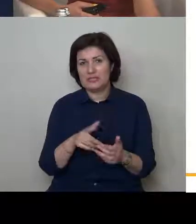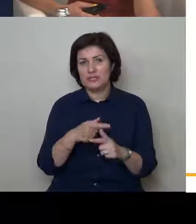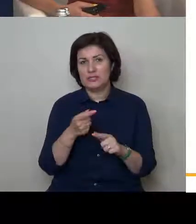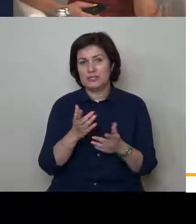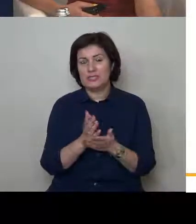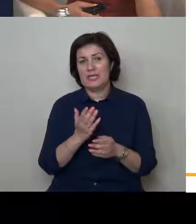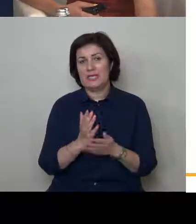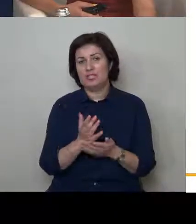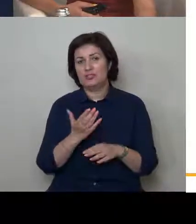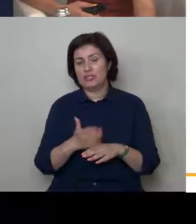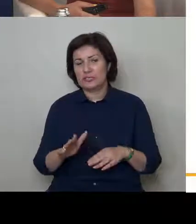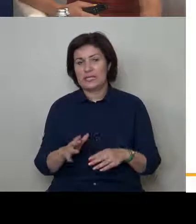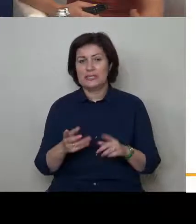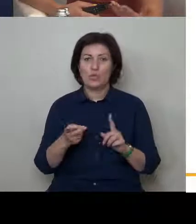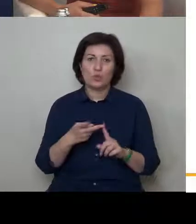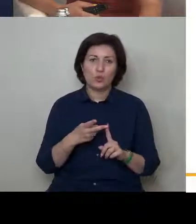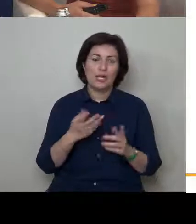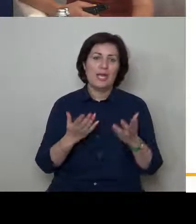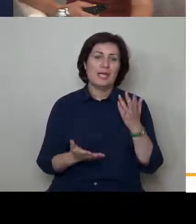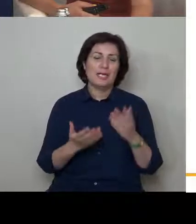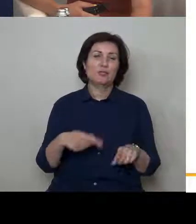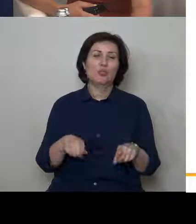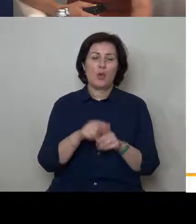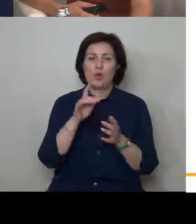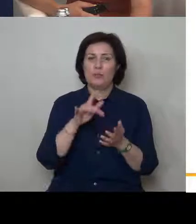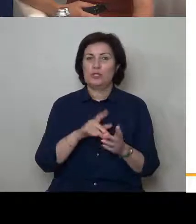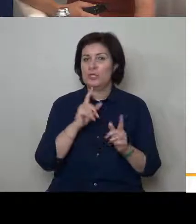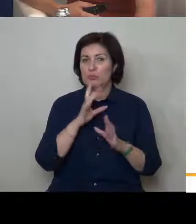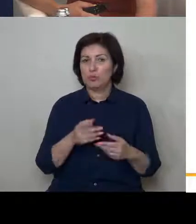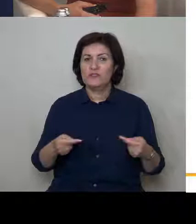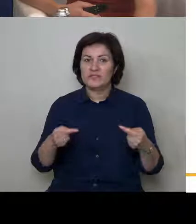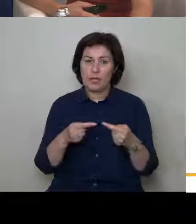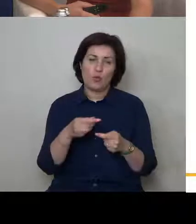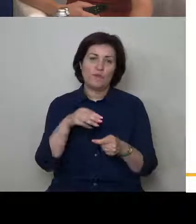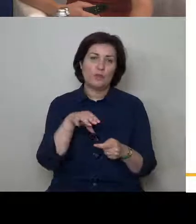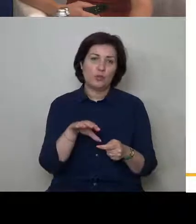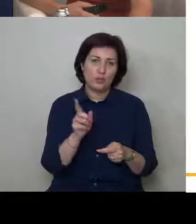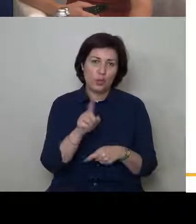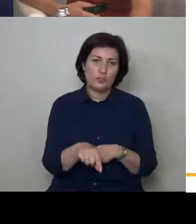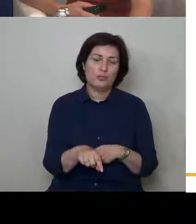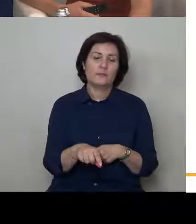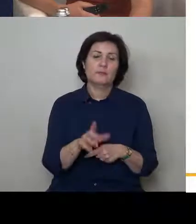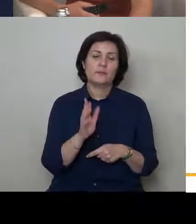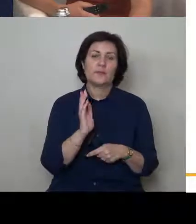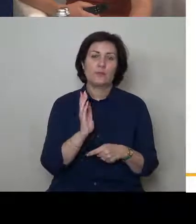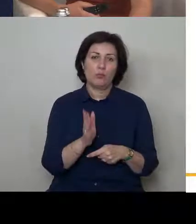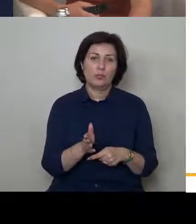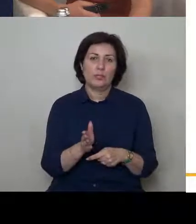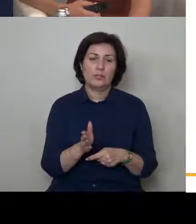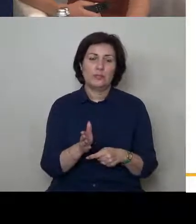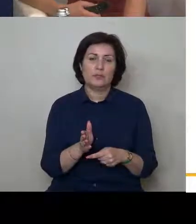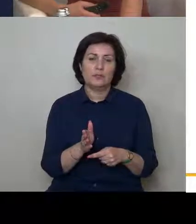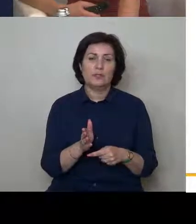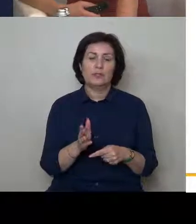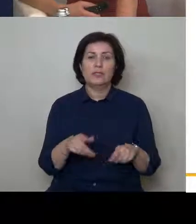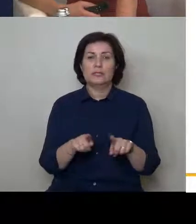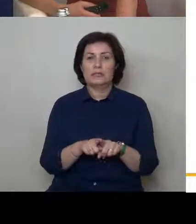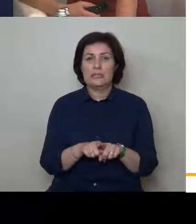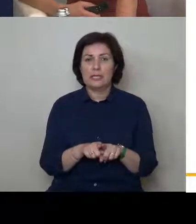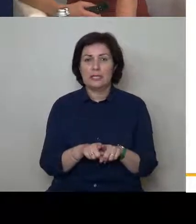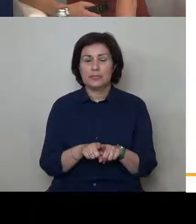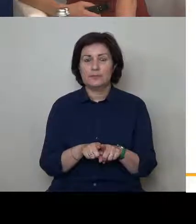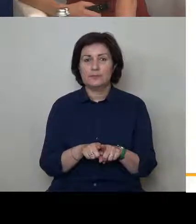what the intent was, whether it is covered by the second part, and if this intent has not been proven,